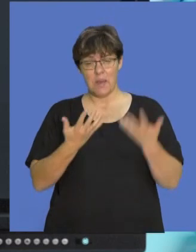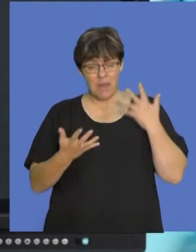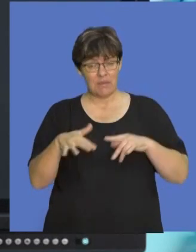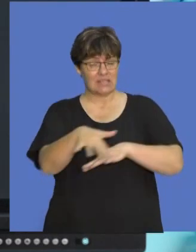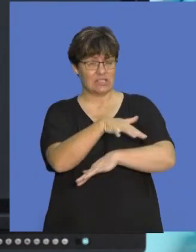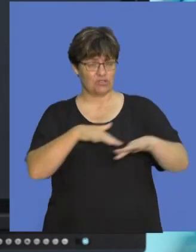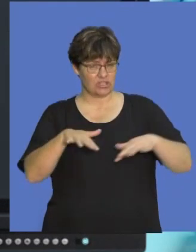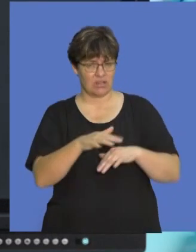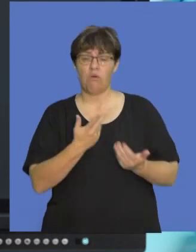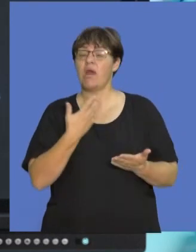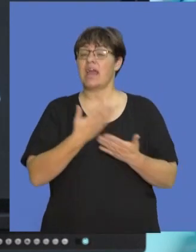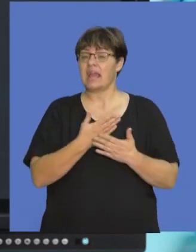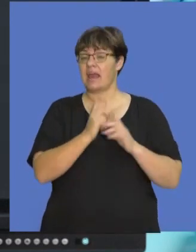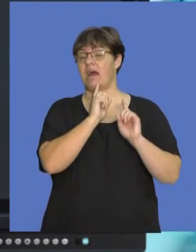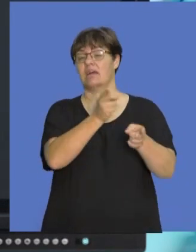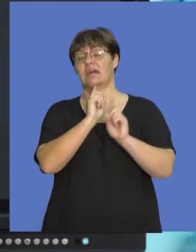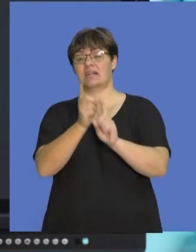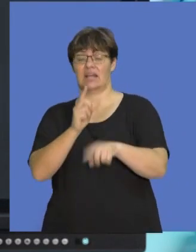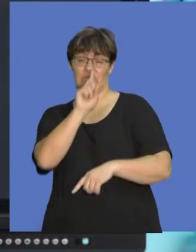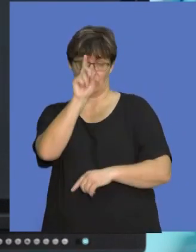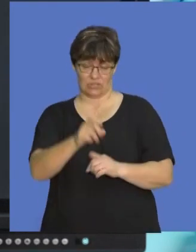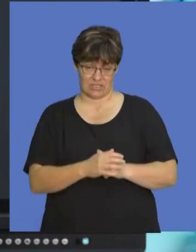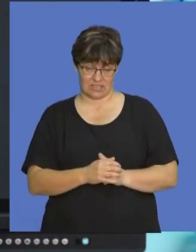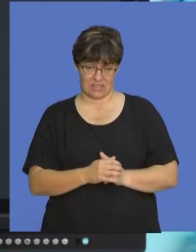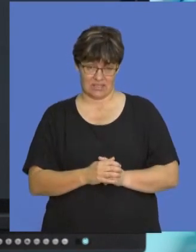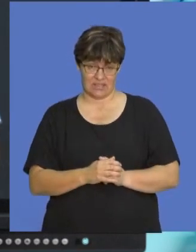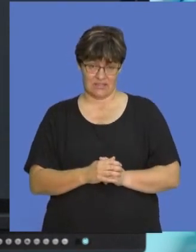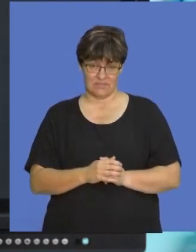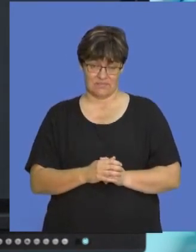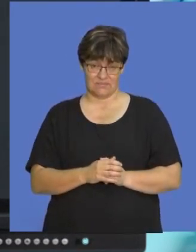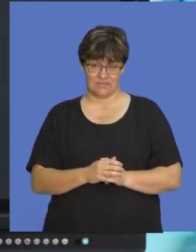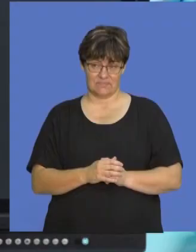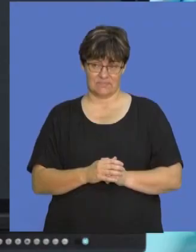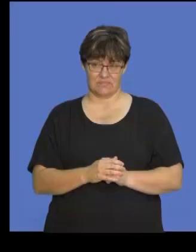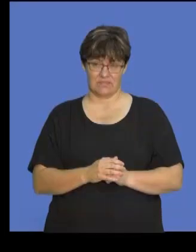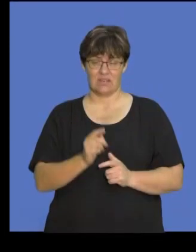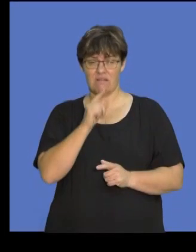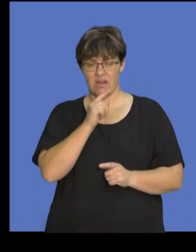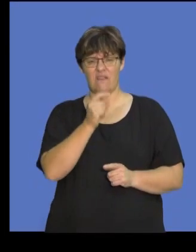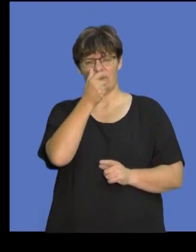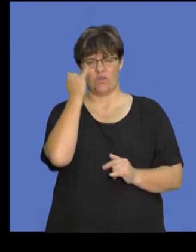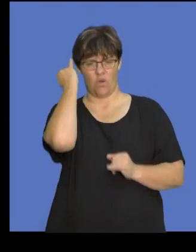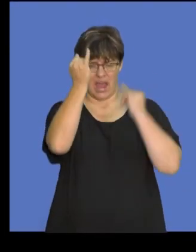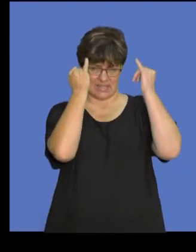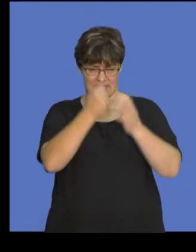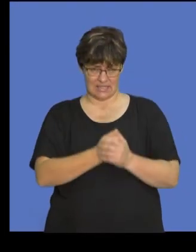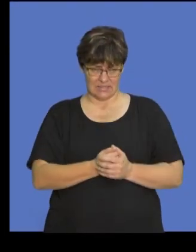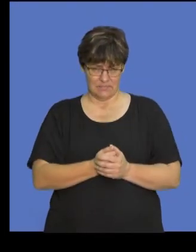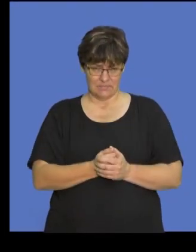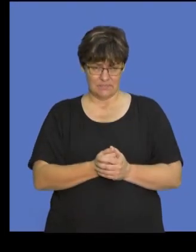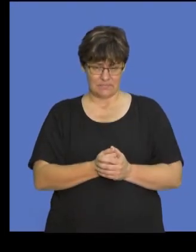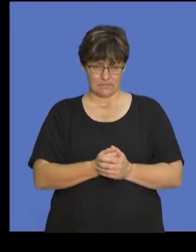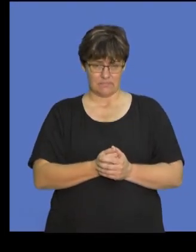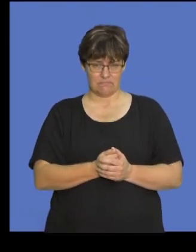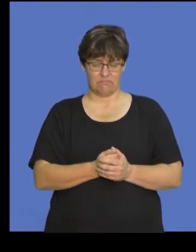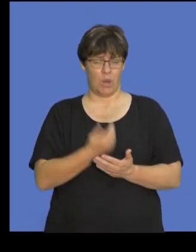ideas, and perhaps we're in a situation where we can answer our big question. But let's quickly go through a few